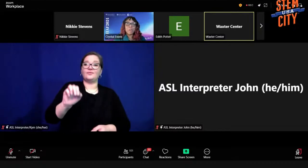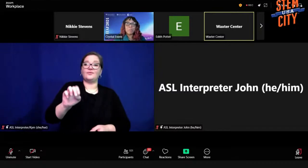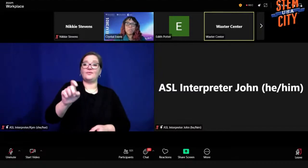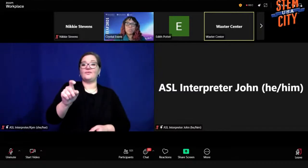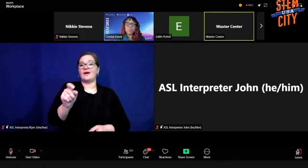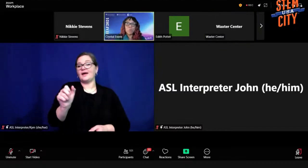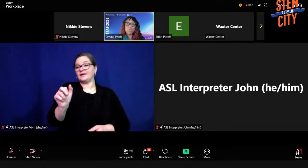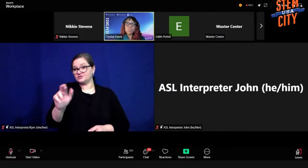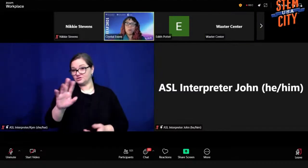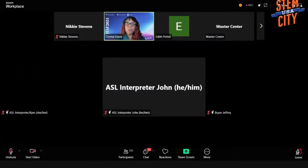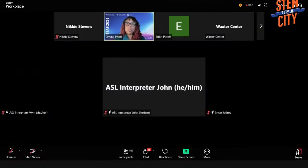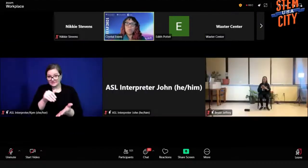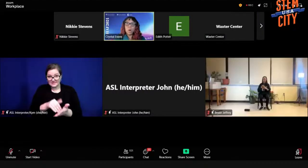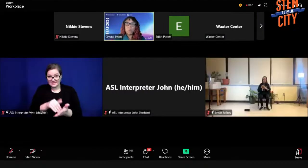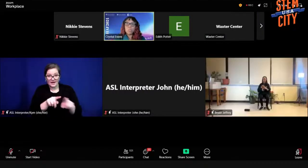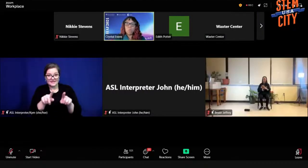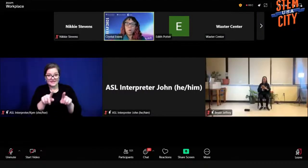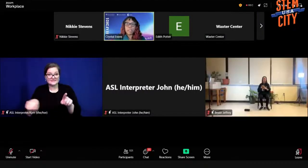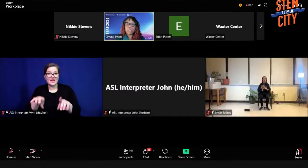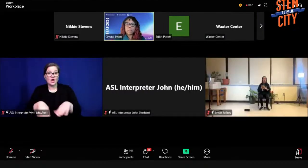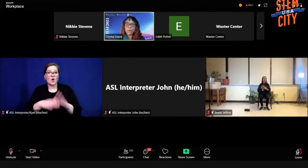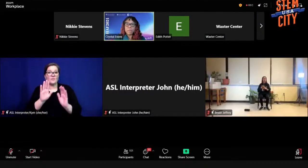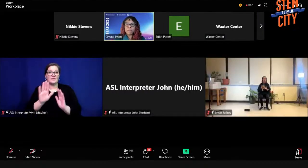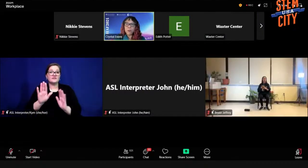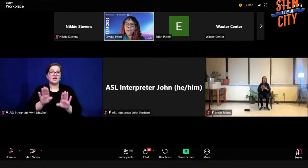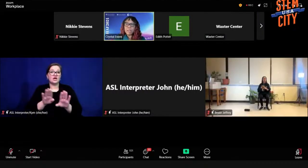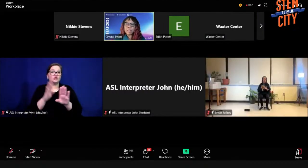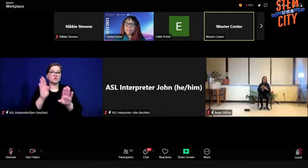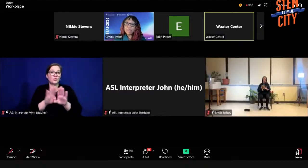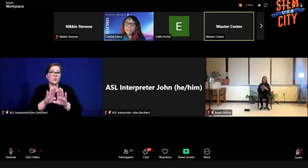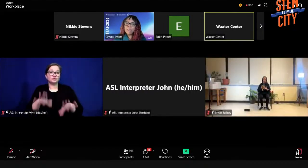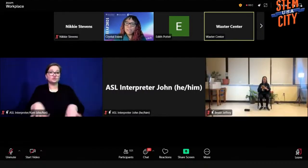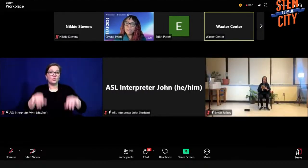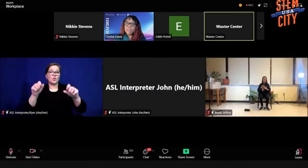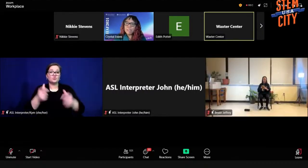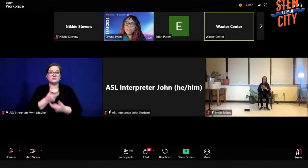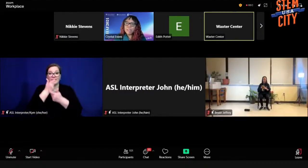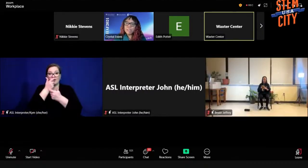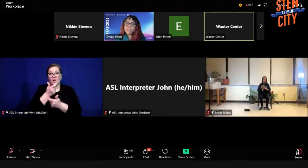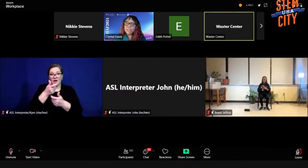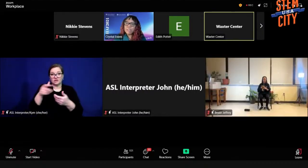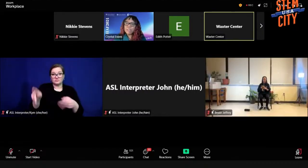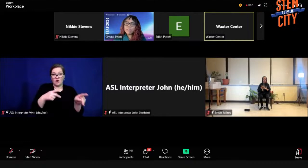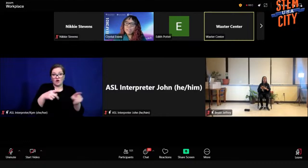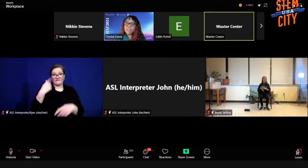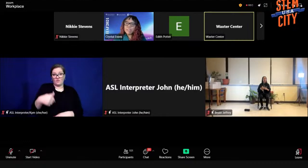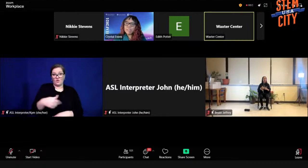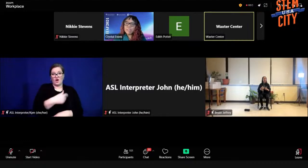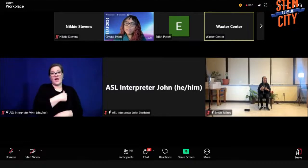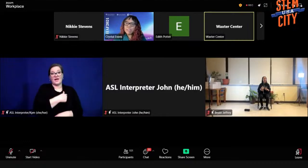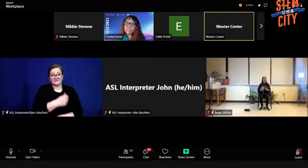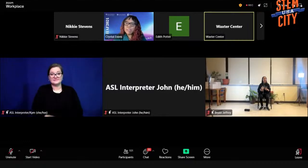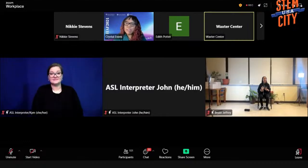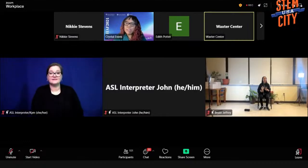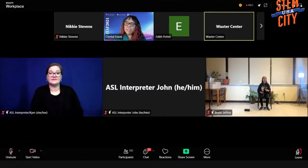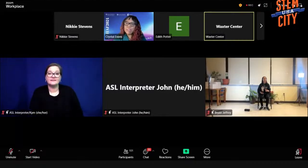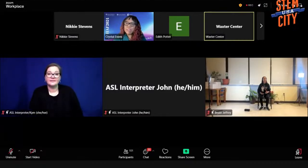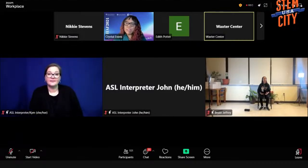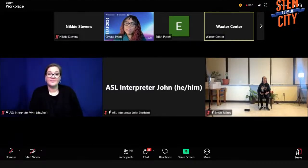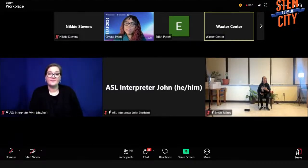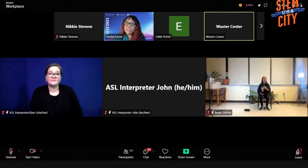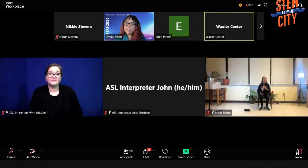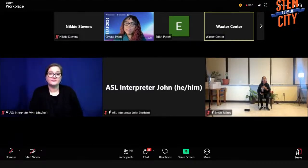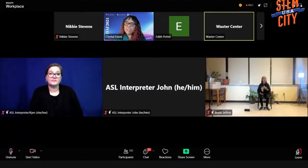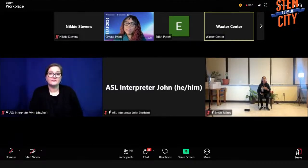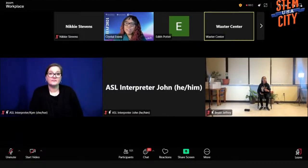as they opened up their doors to also host a watch party for us. All right,